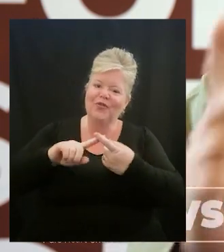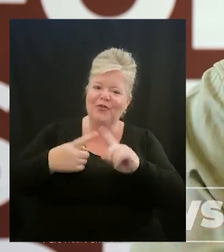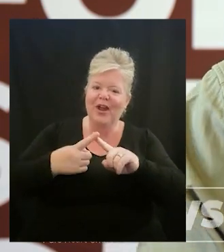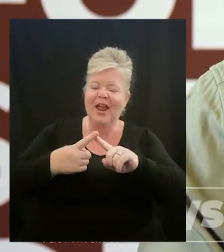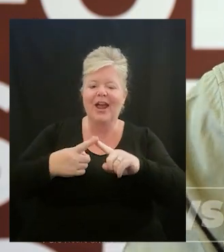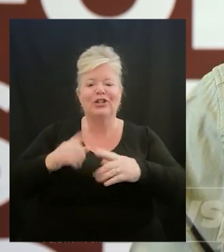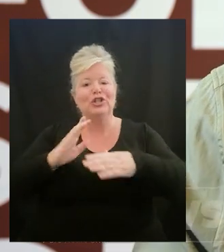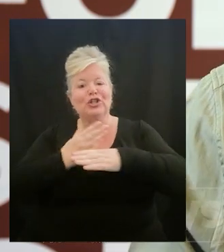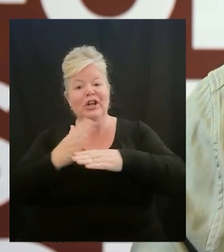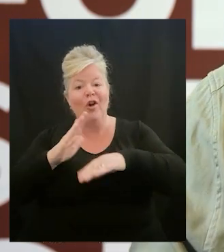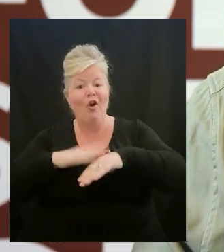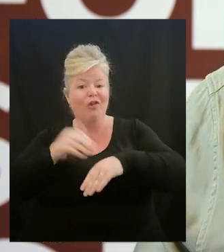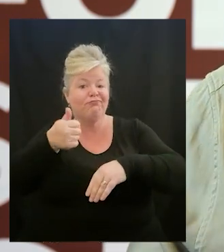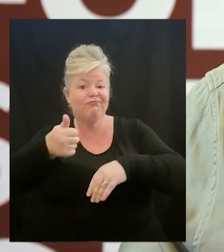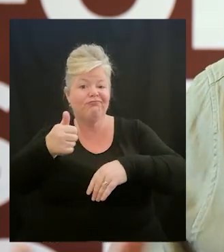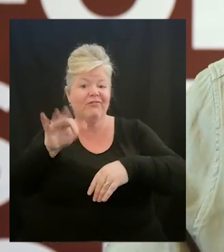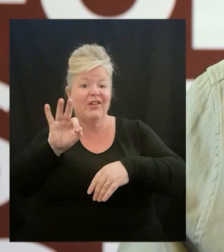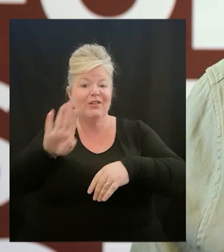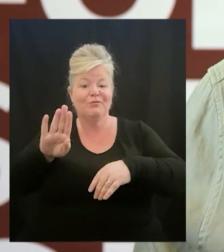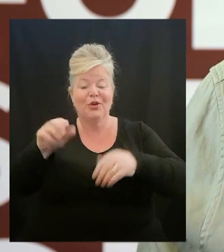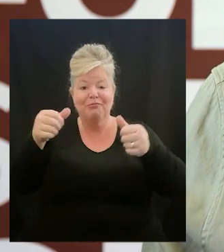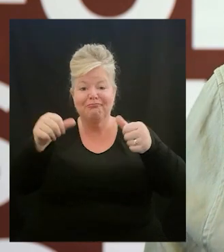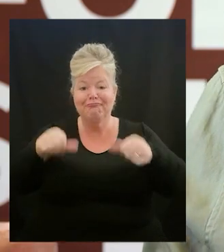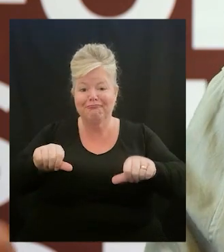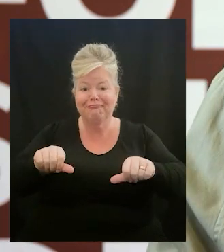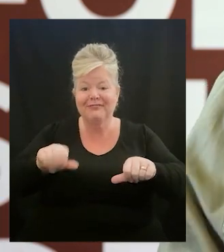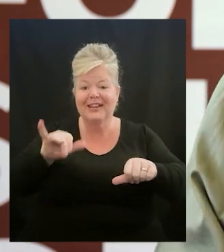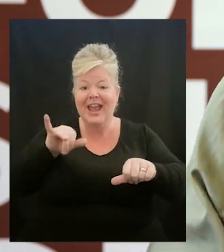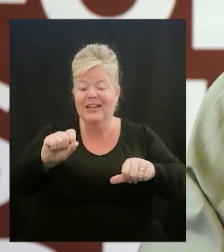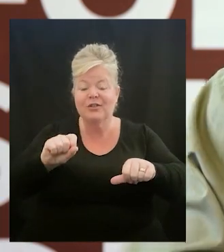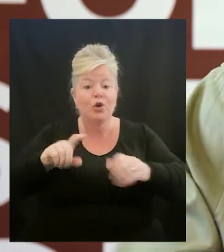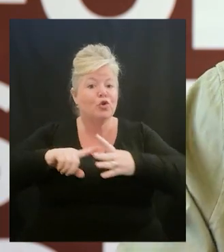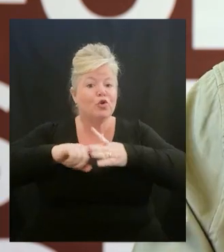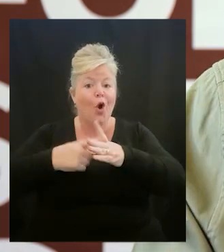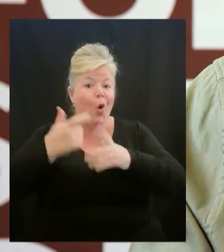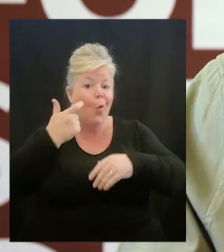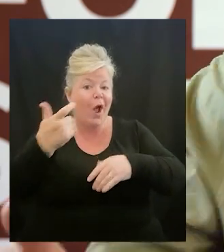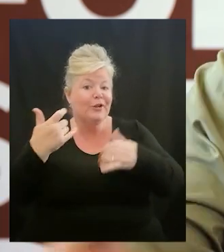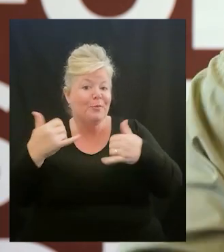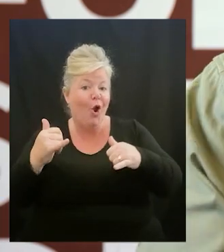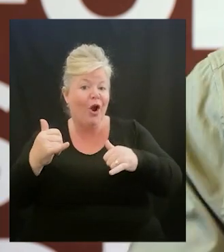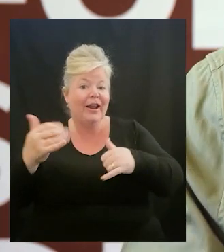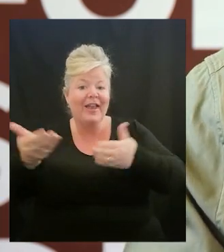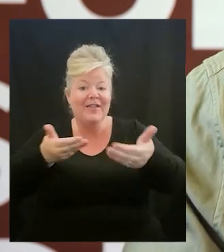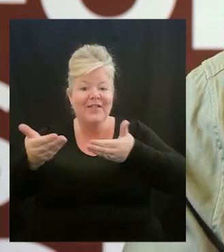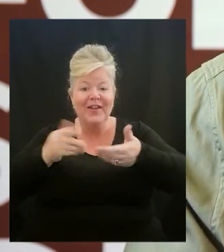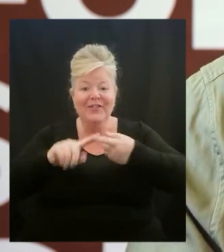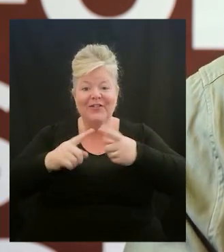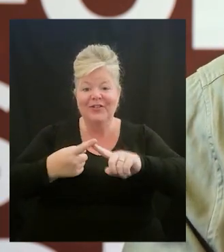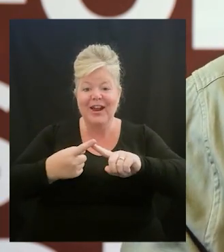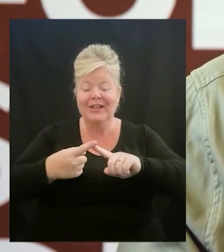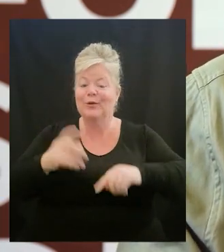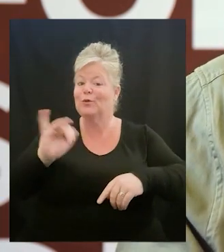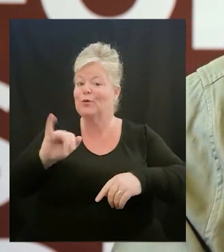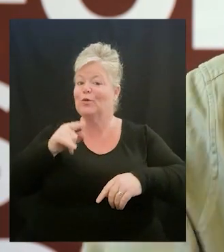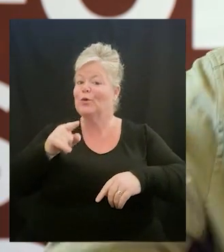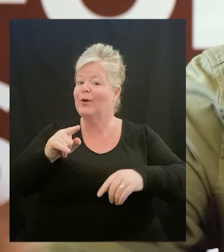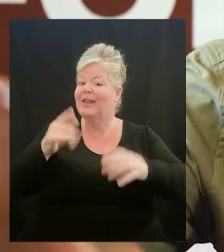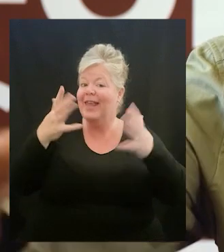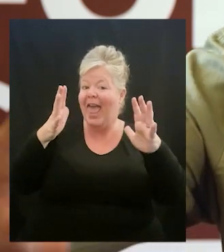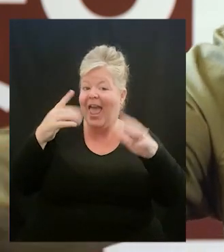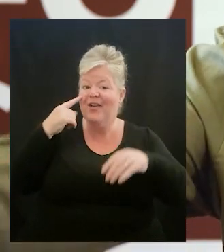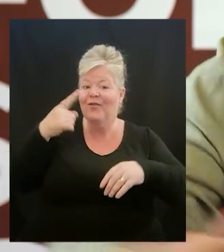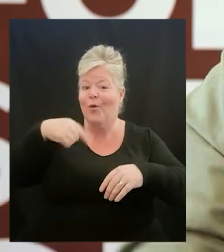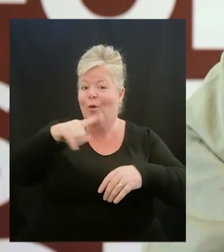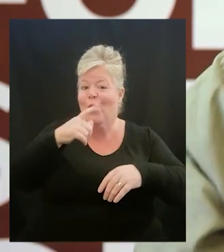share it to your own Facebook page. You can also start a watch party of the service and invite your friends. Big shout out to everyone attending the watch party